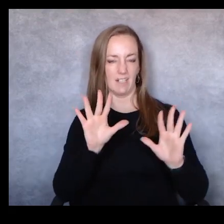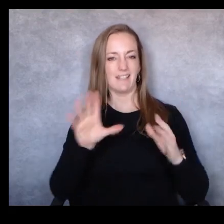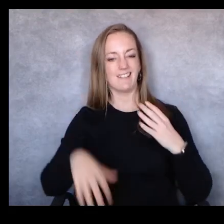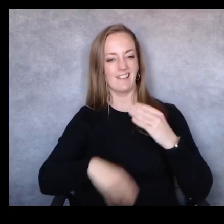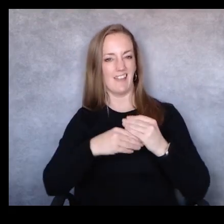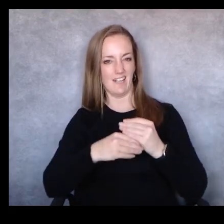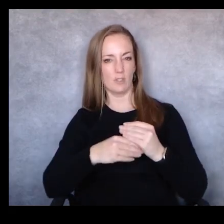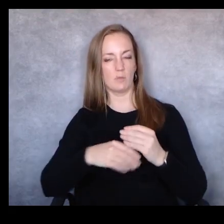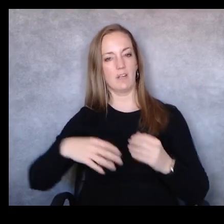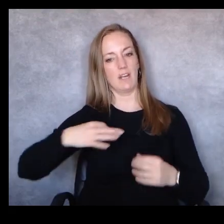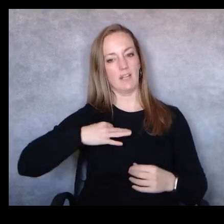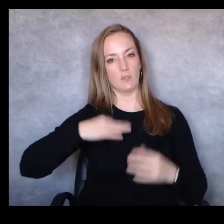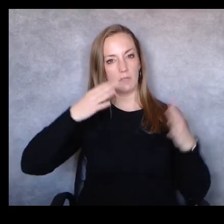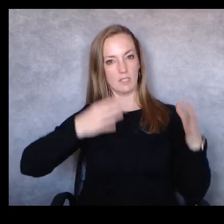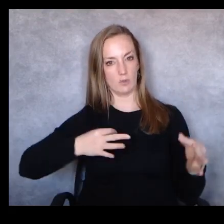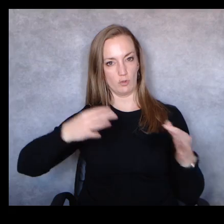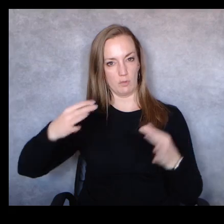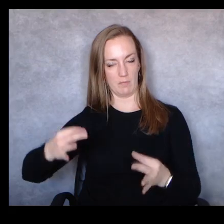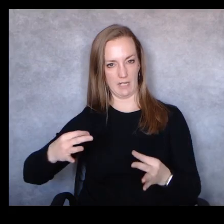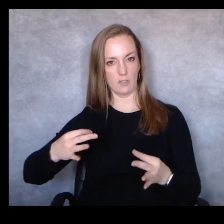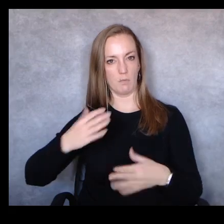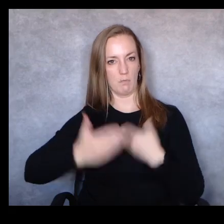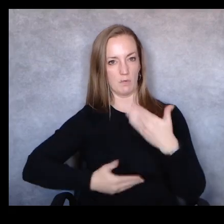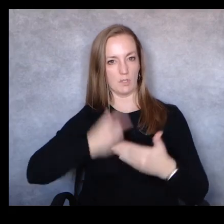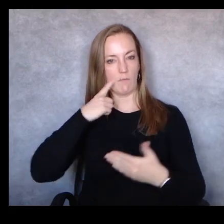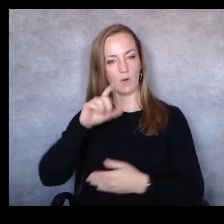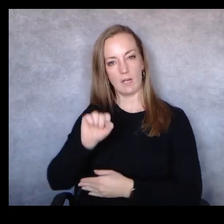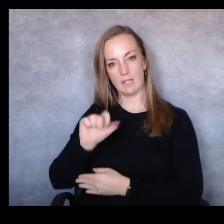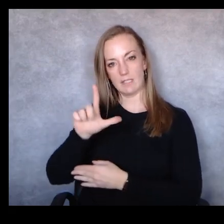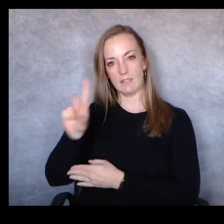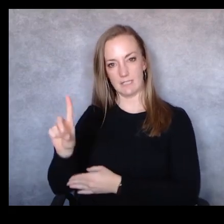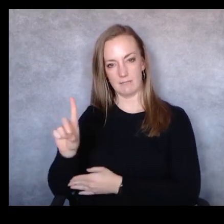additional eligibility determination procedures for SLD.